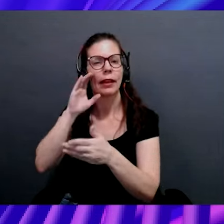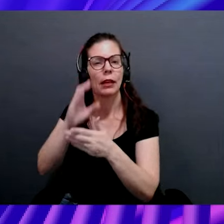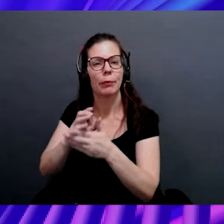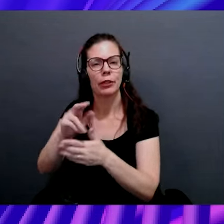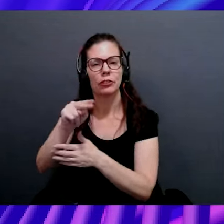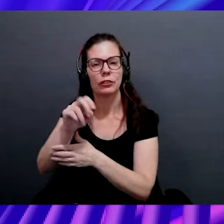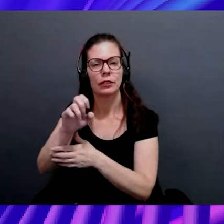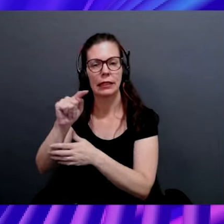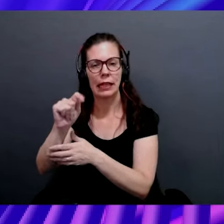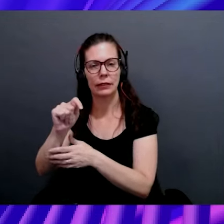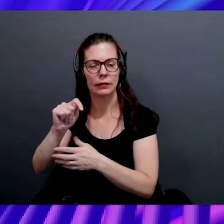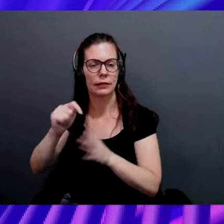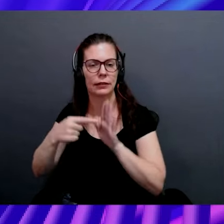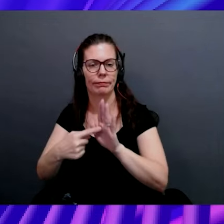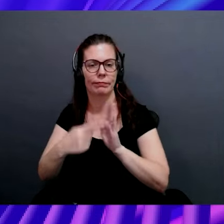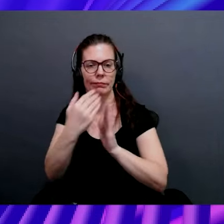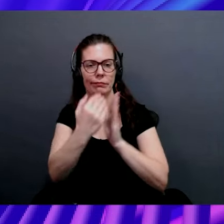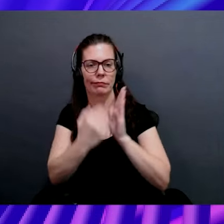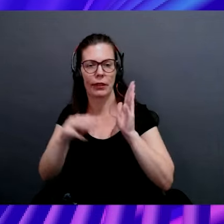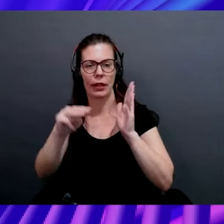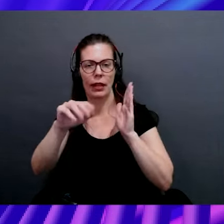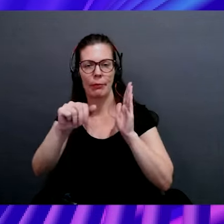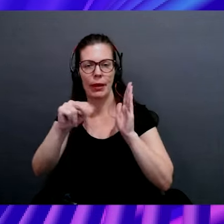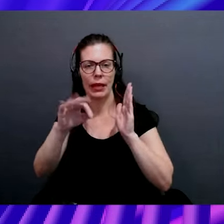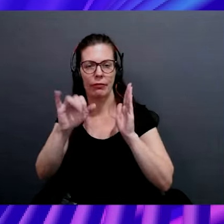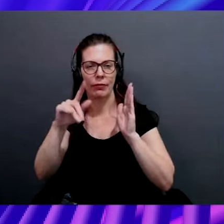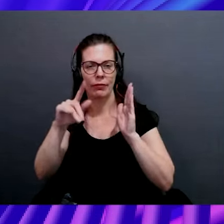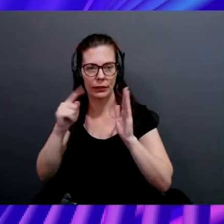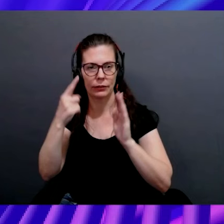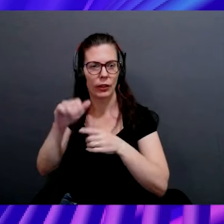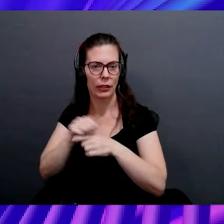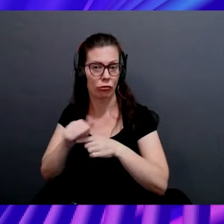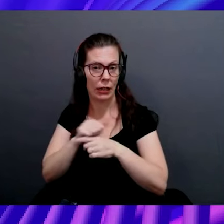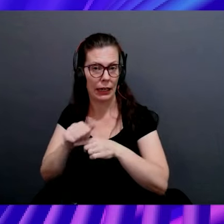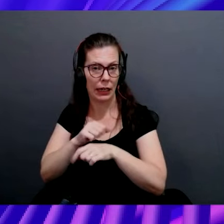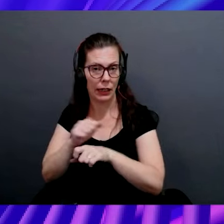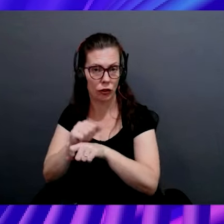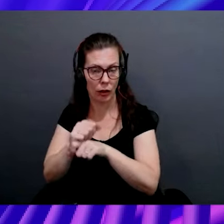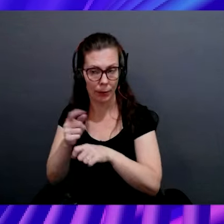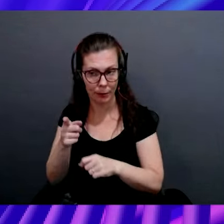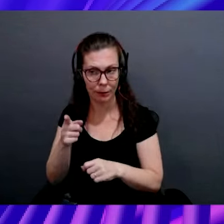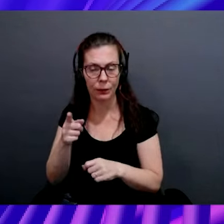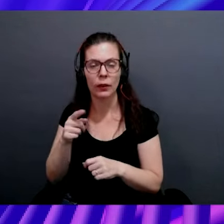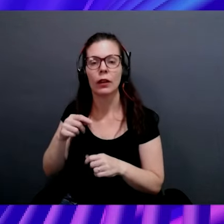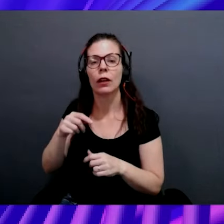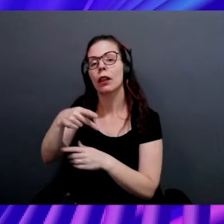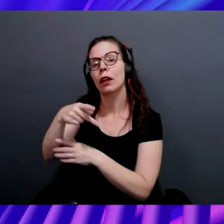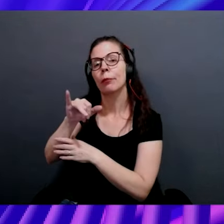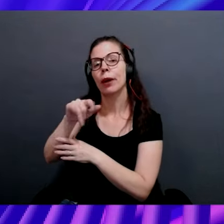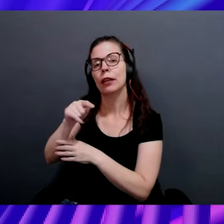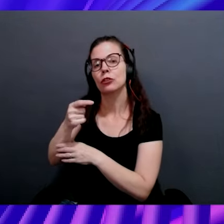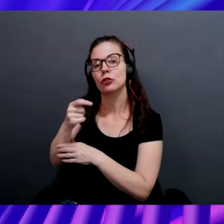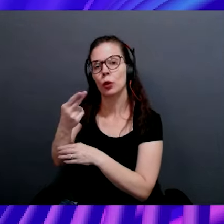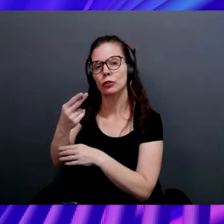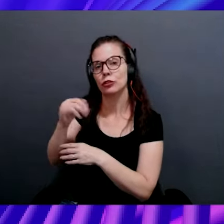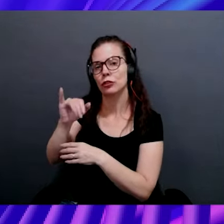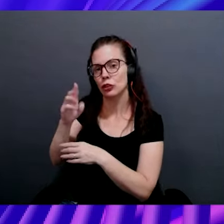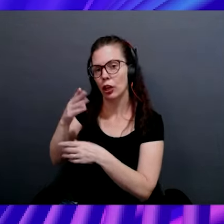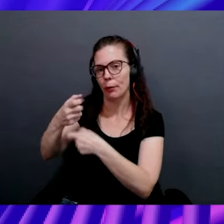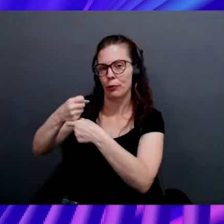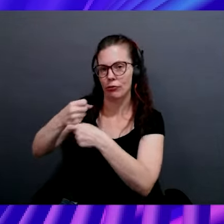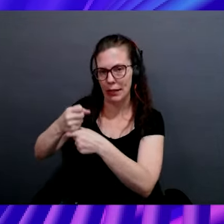manifest for this training job, a PyTorch job gets created,